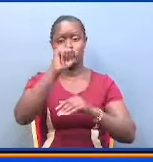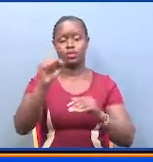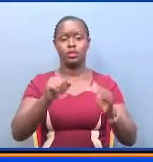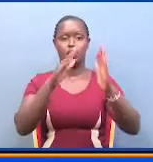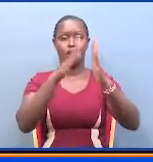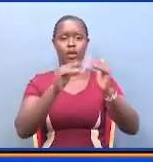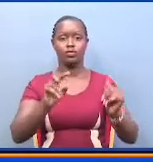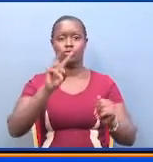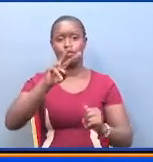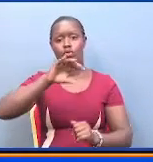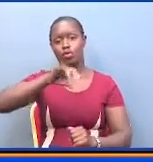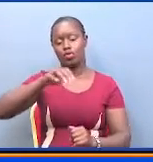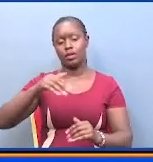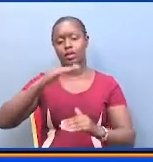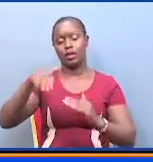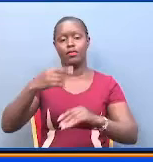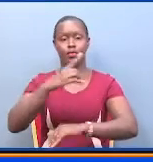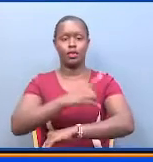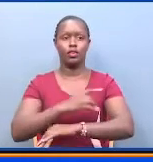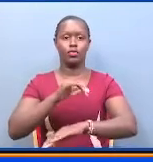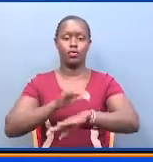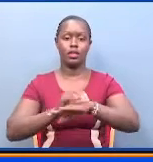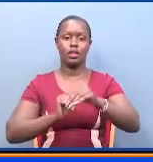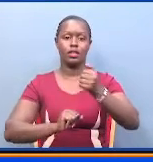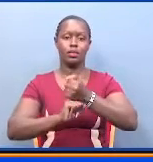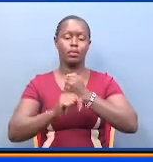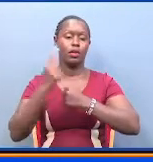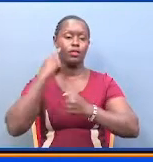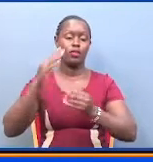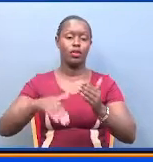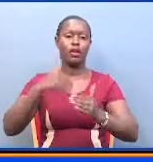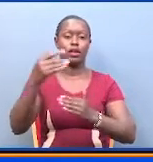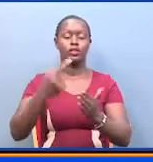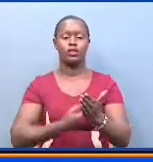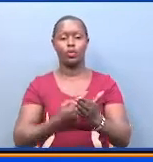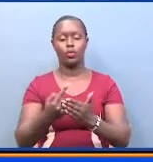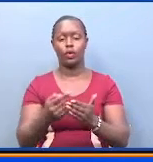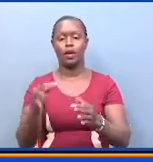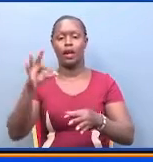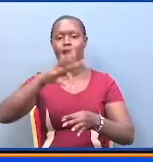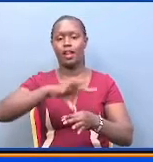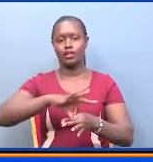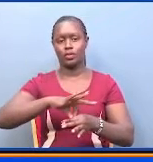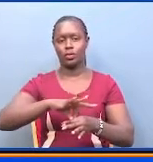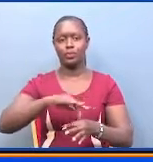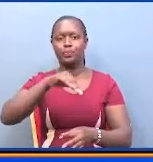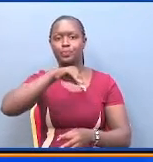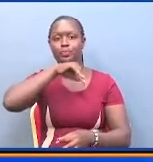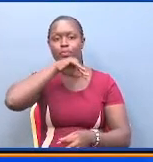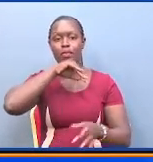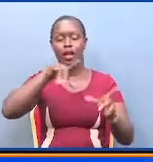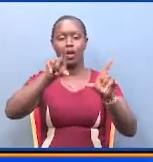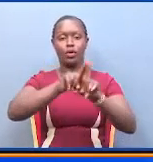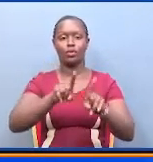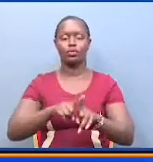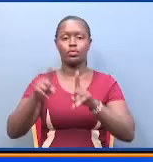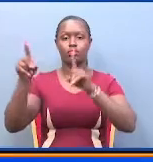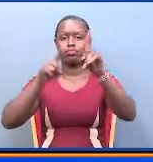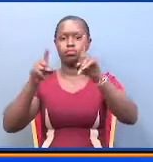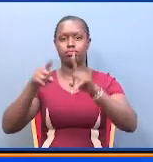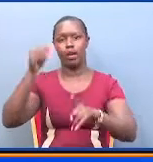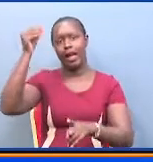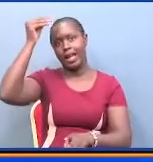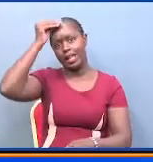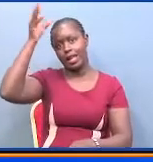in a bid to drum up support for next week's general election. Odinga and his allies toured Kirinyaga and Kiambu counties